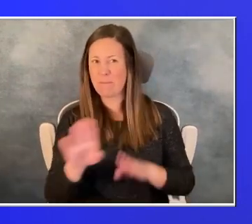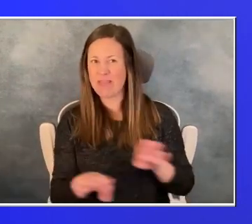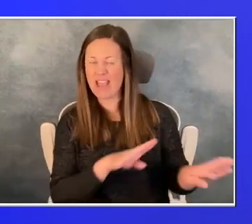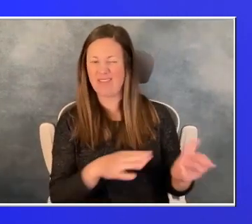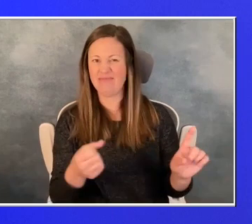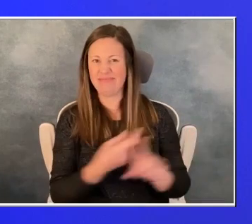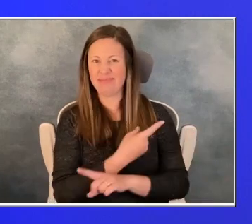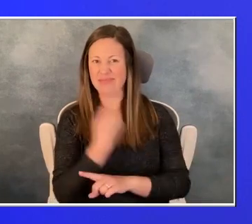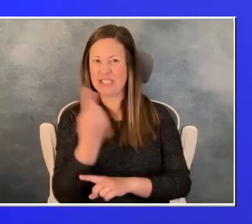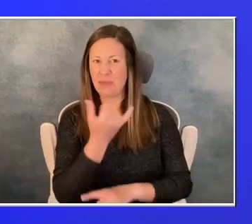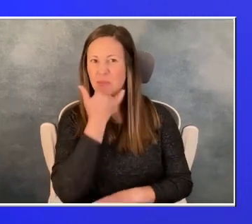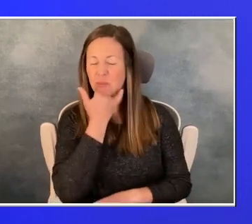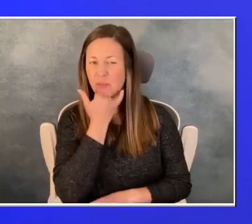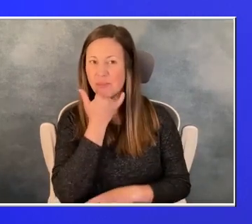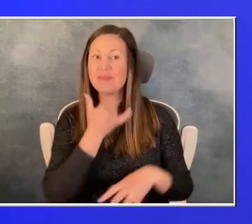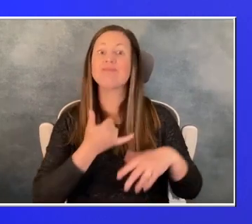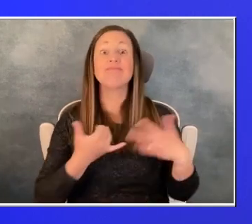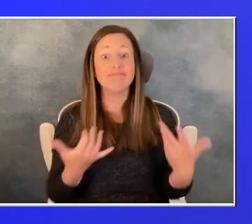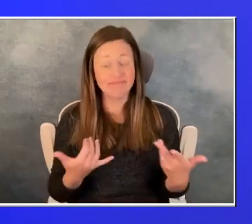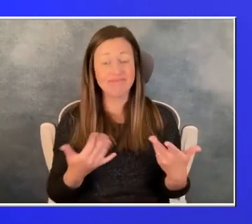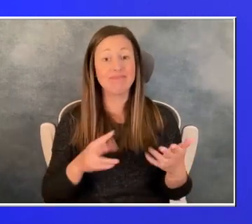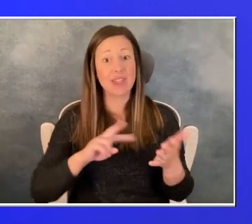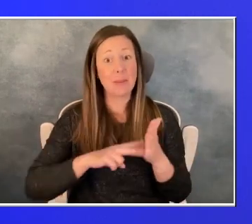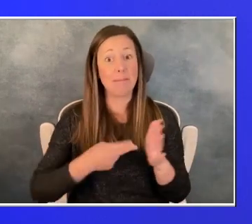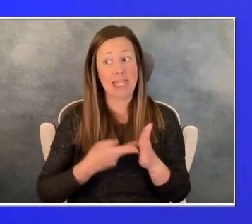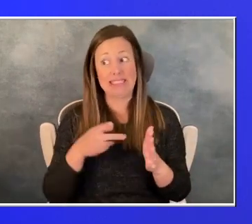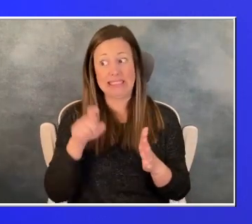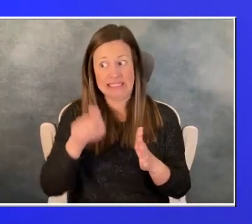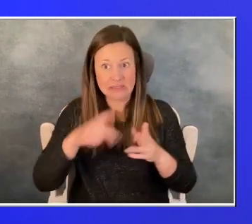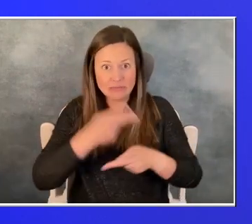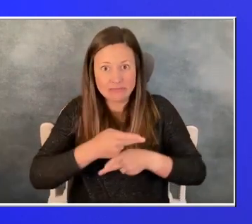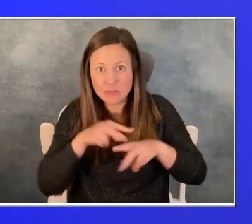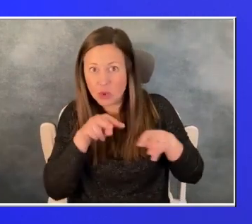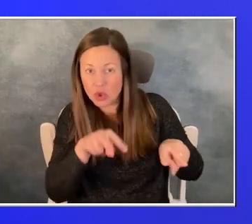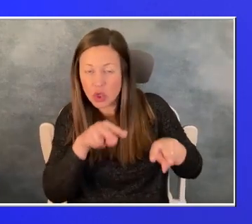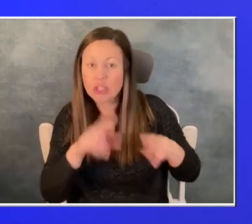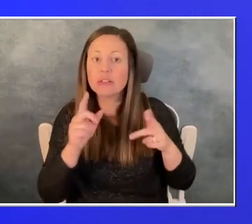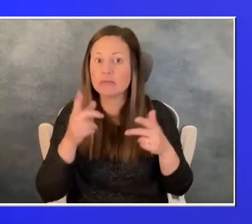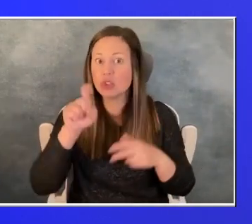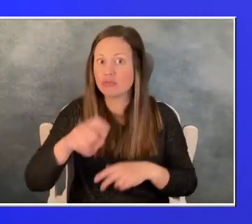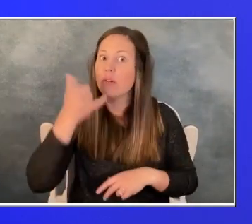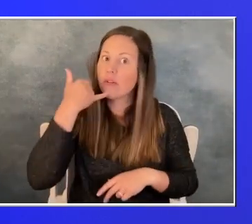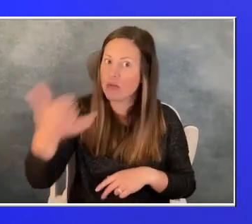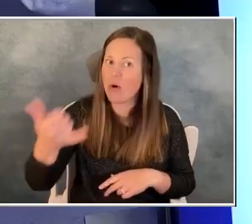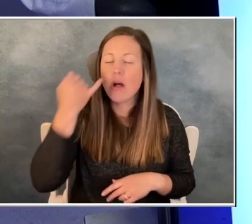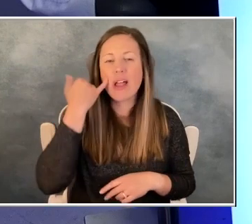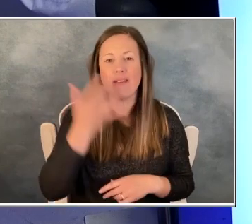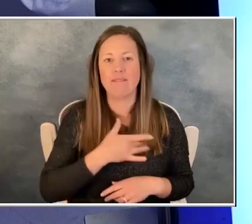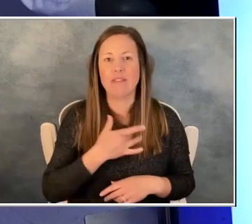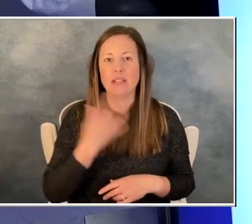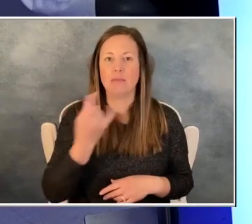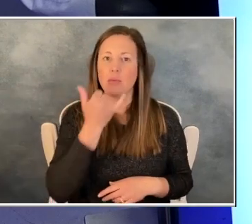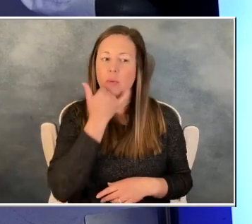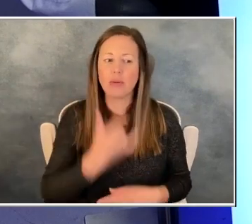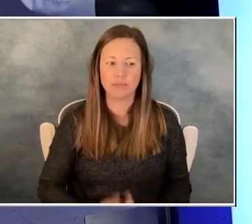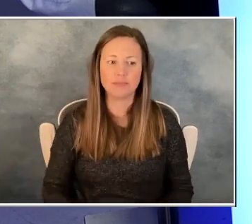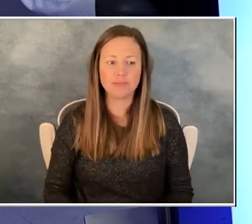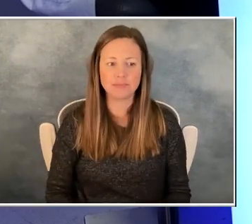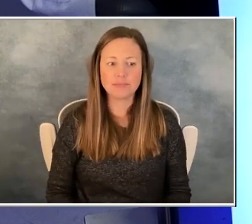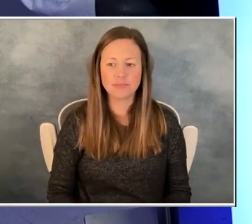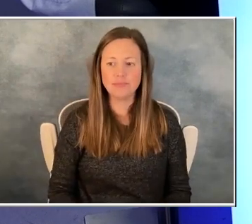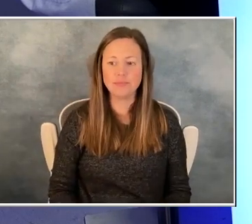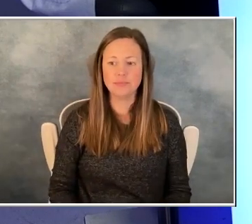respond, that is something to look for and when to seek medical attention if you think there's something wrong. There's another element to